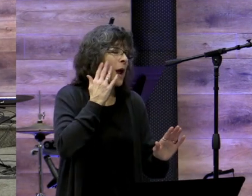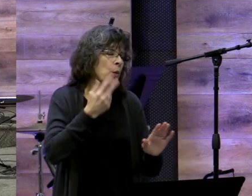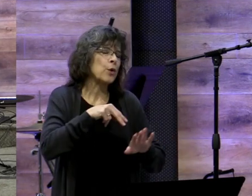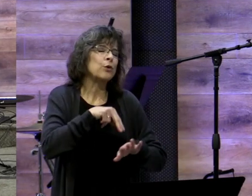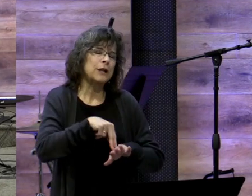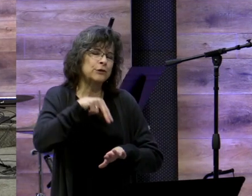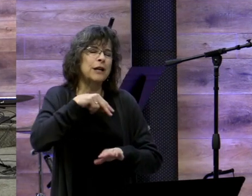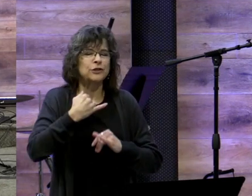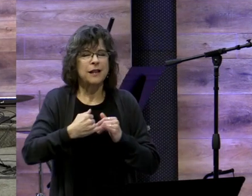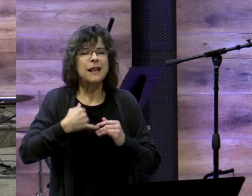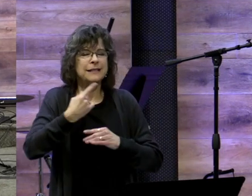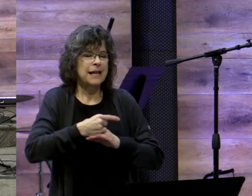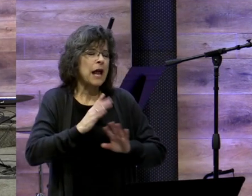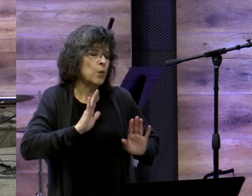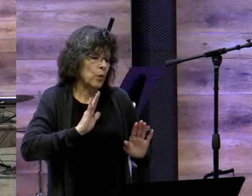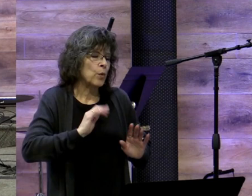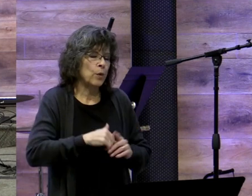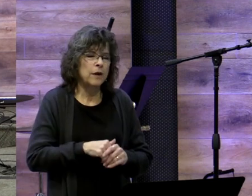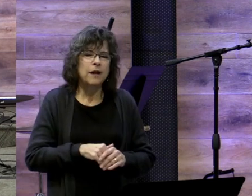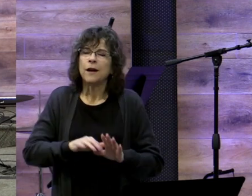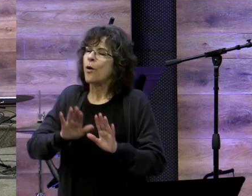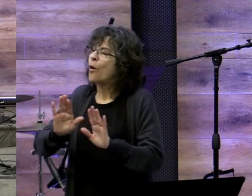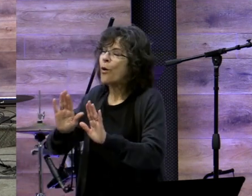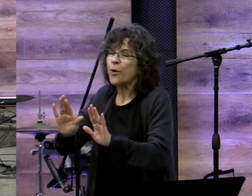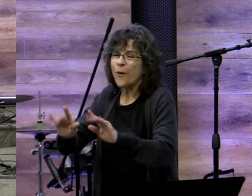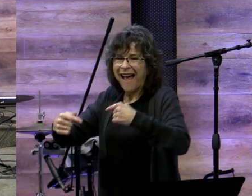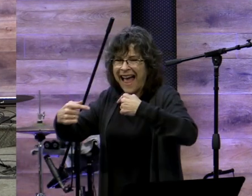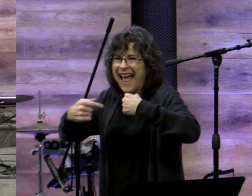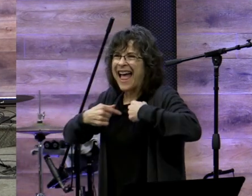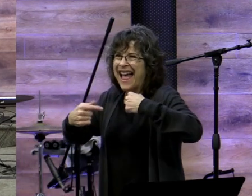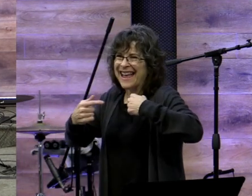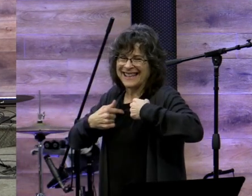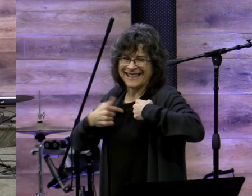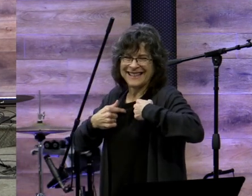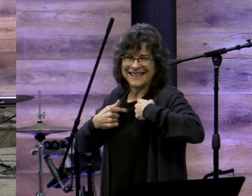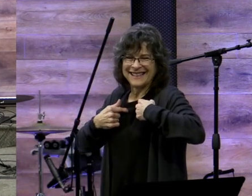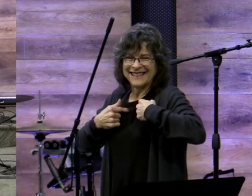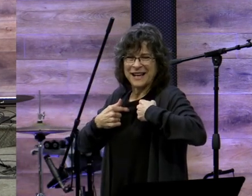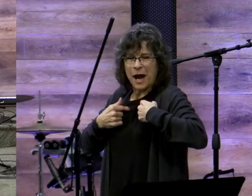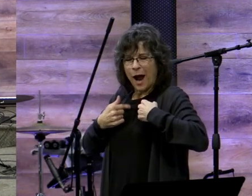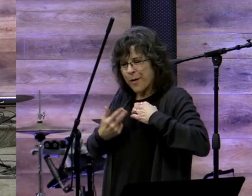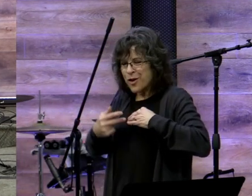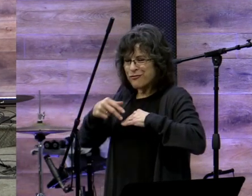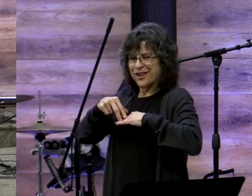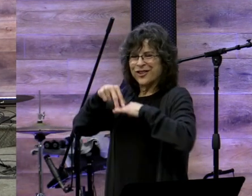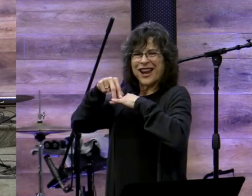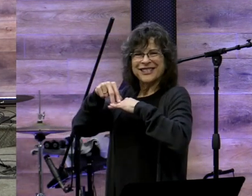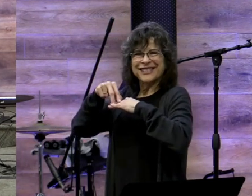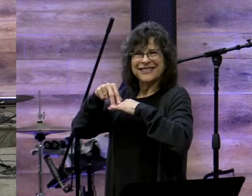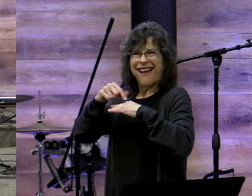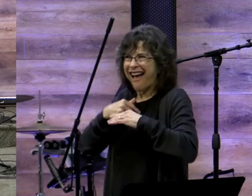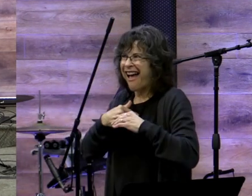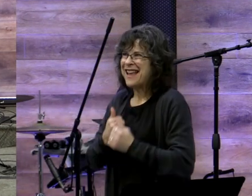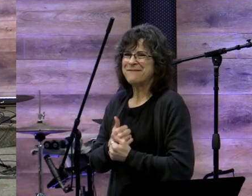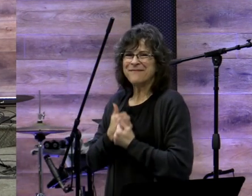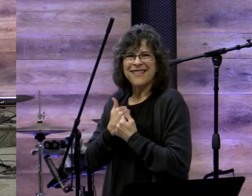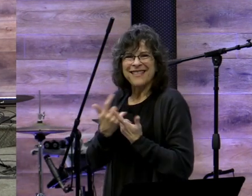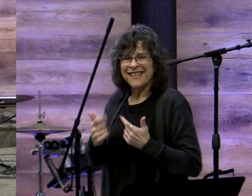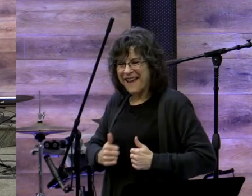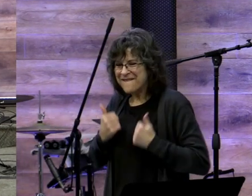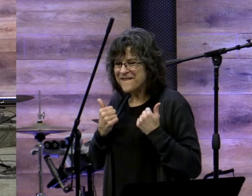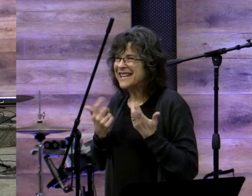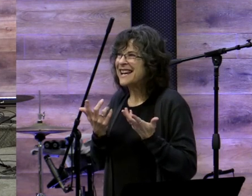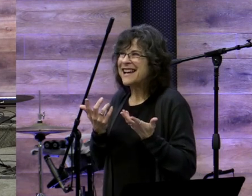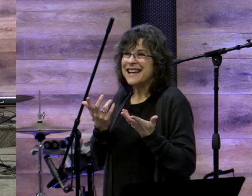day. Jesus said to her, I am the resurrection and the life. Whoever believes in me, though he die,